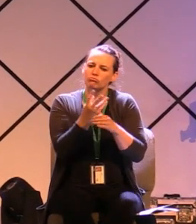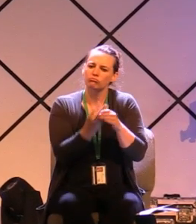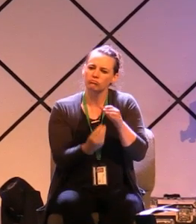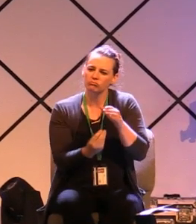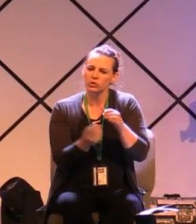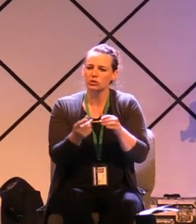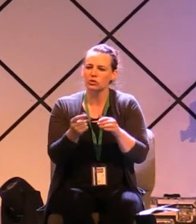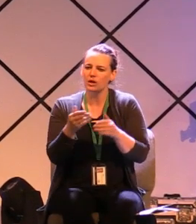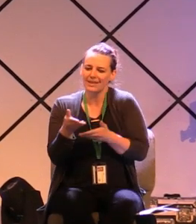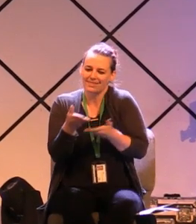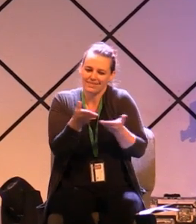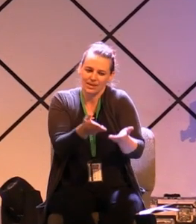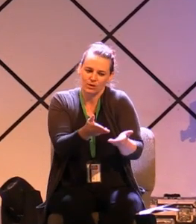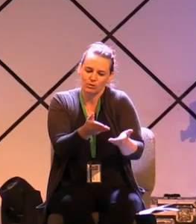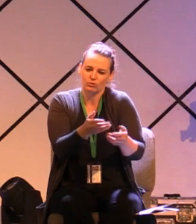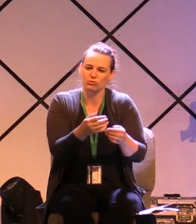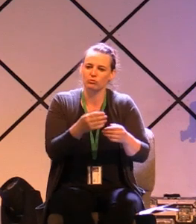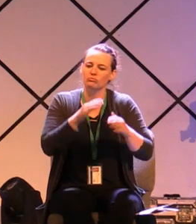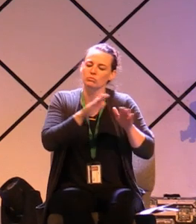Excuse me.